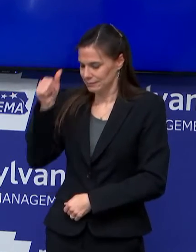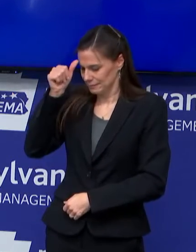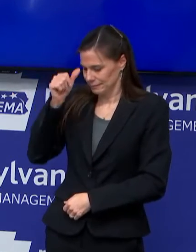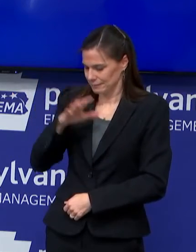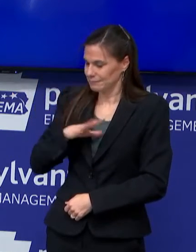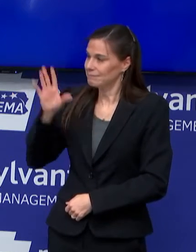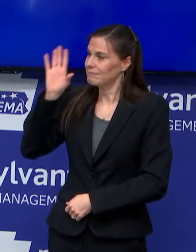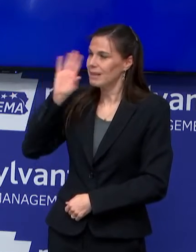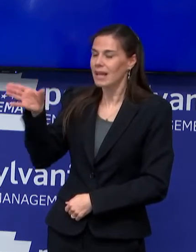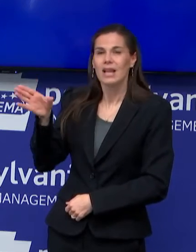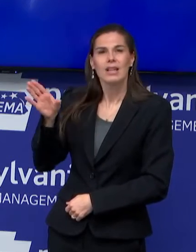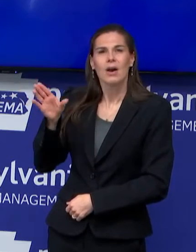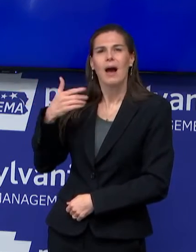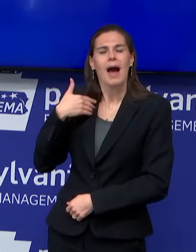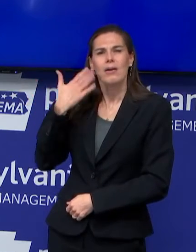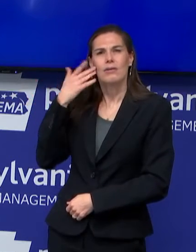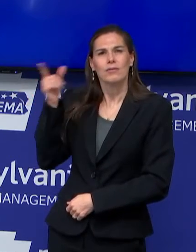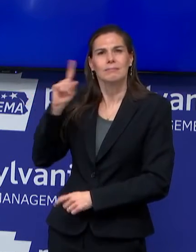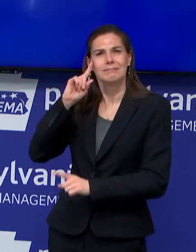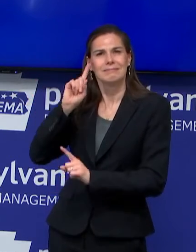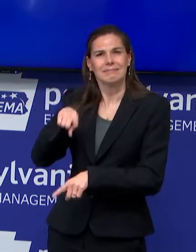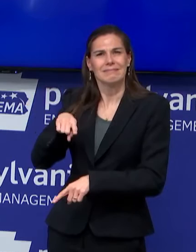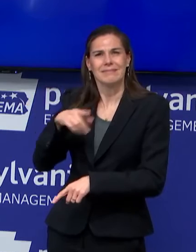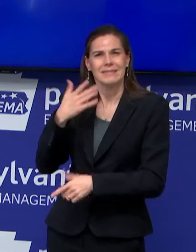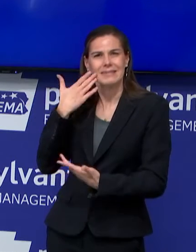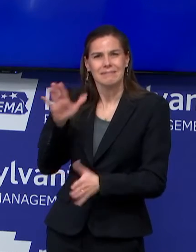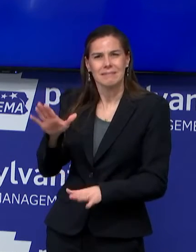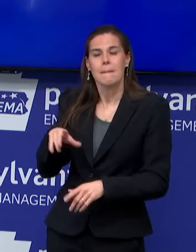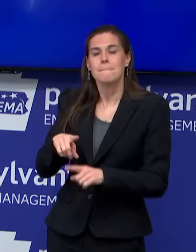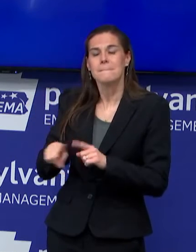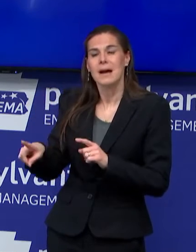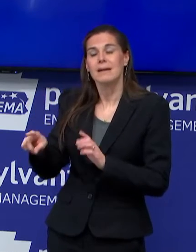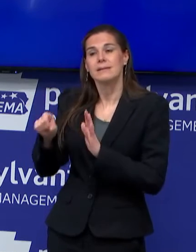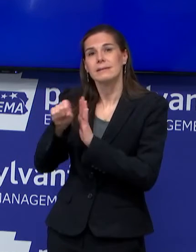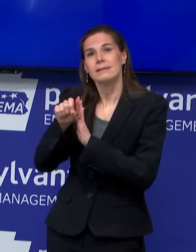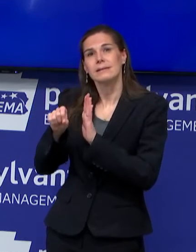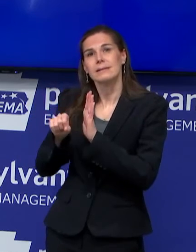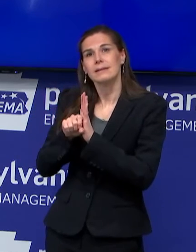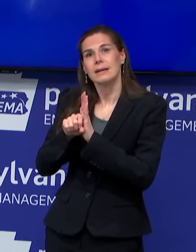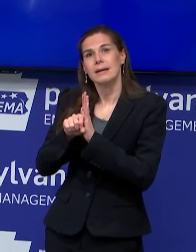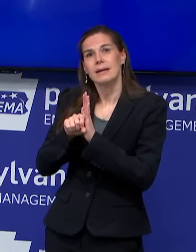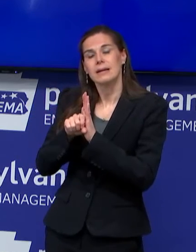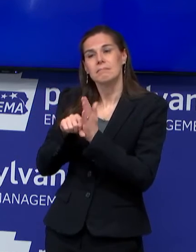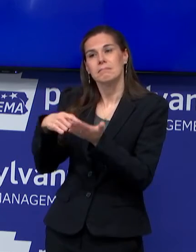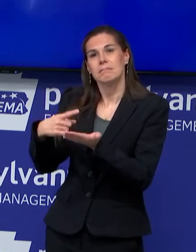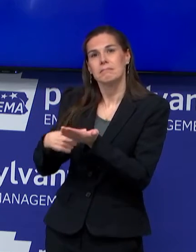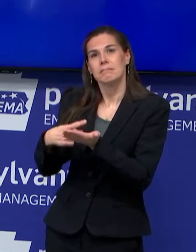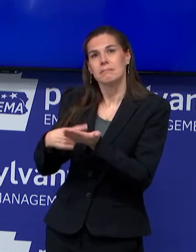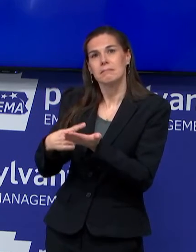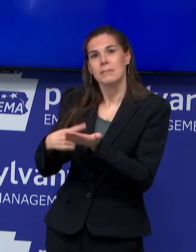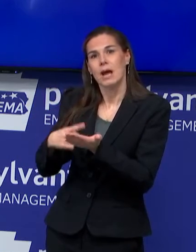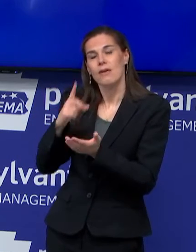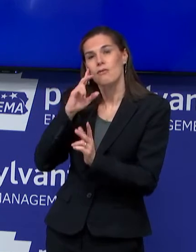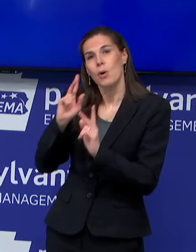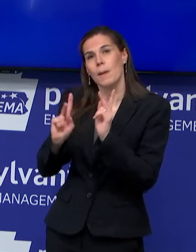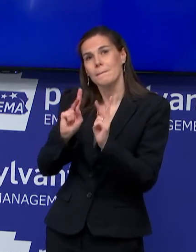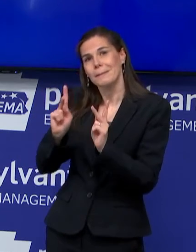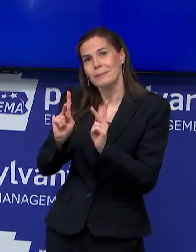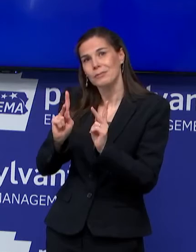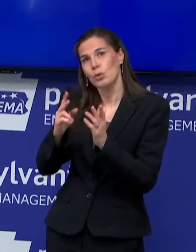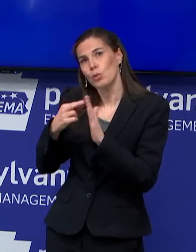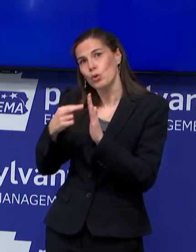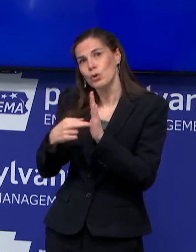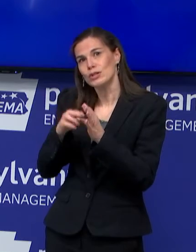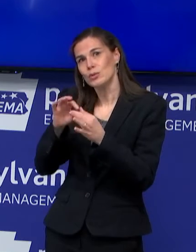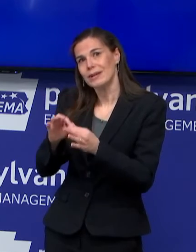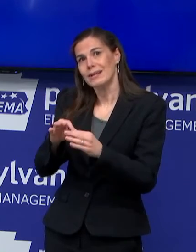this is quite in your scope either, but as more people are being vaccinated, has the state updated guidance for its allowance of people at indoor or outdoor events, or are they